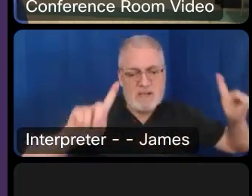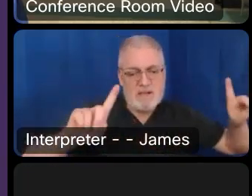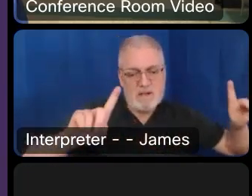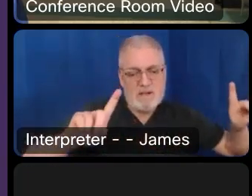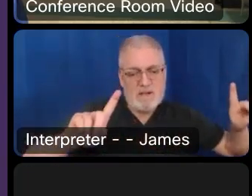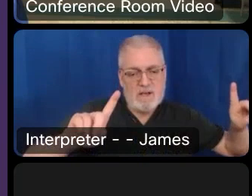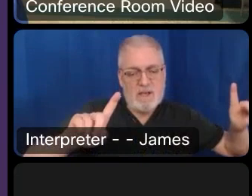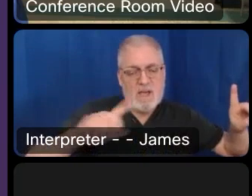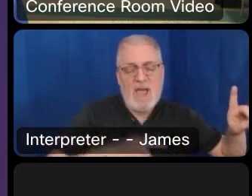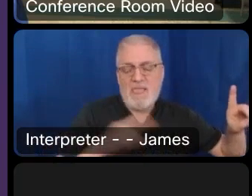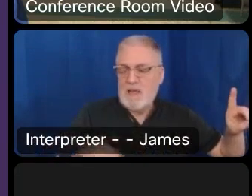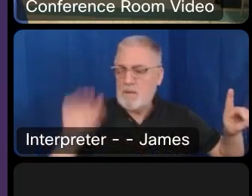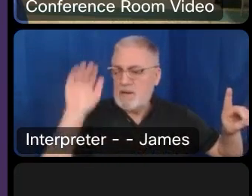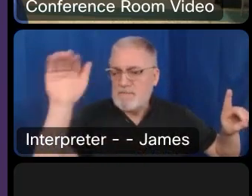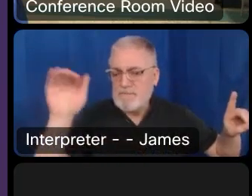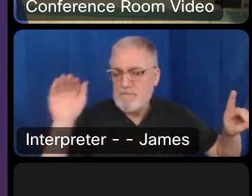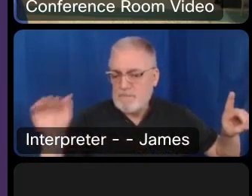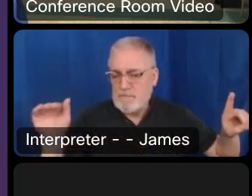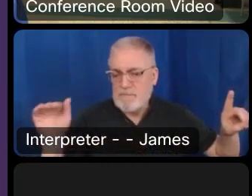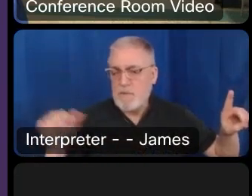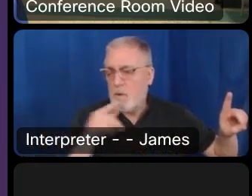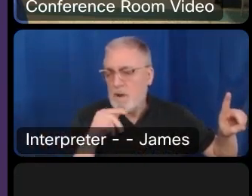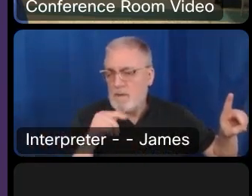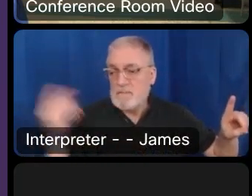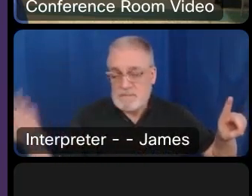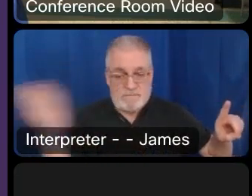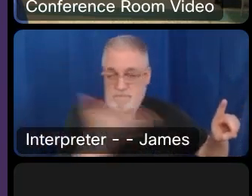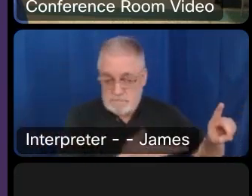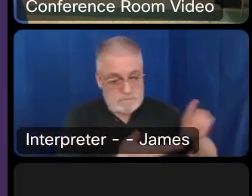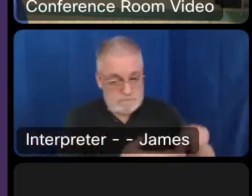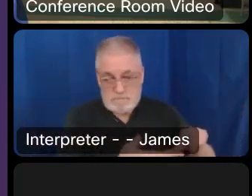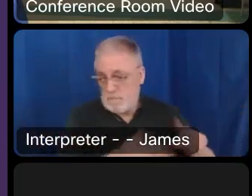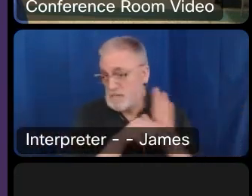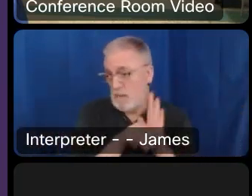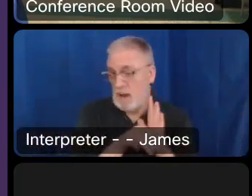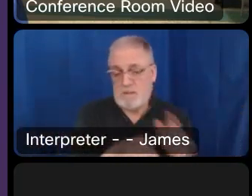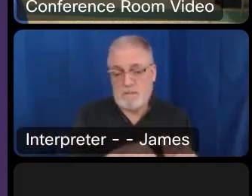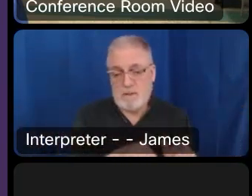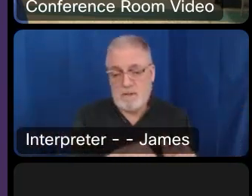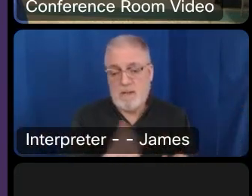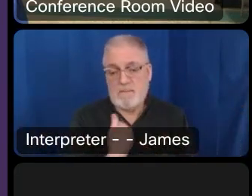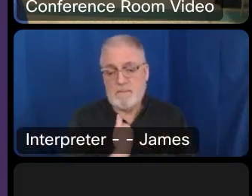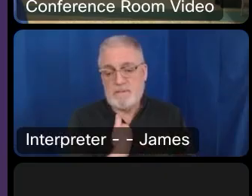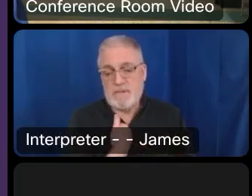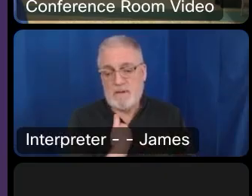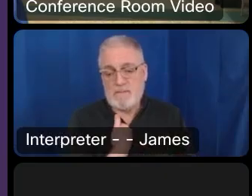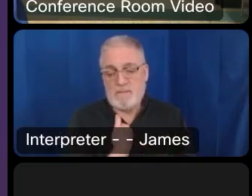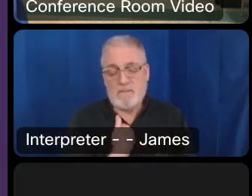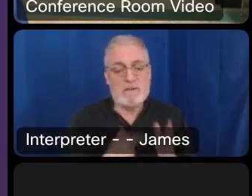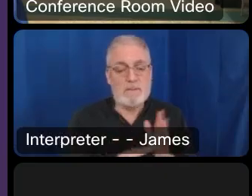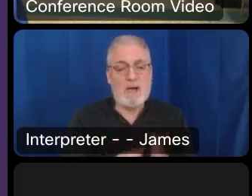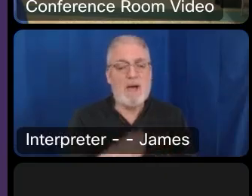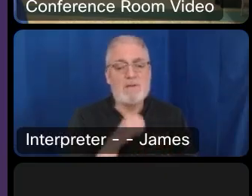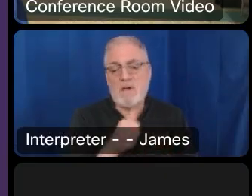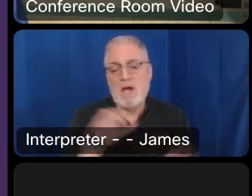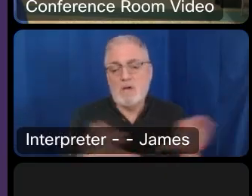this is a way you can do it. One reason I think that's so important is because, like, for myself, I don't do anything before 10:30 in the morning.